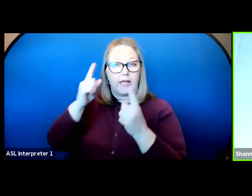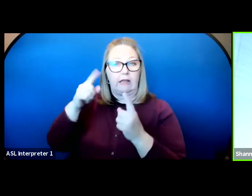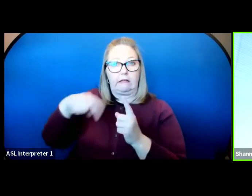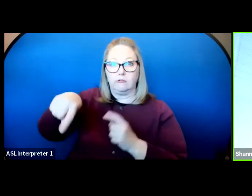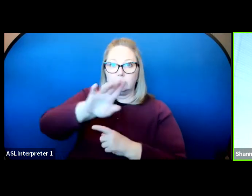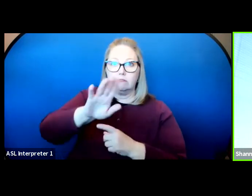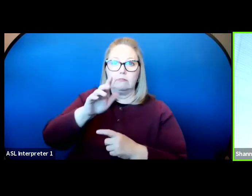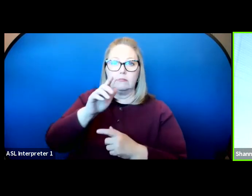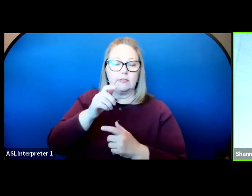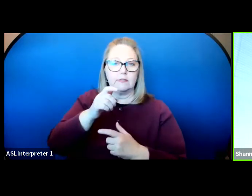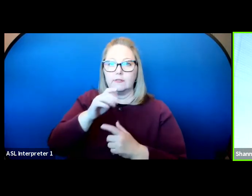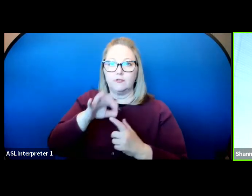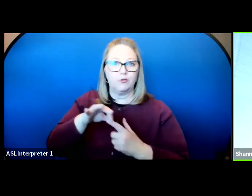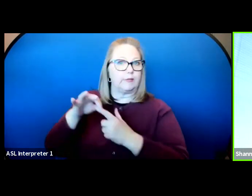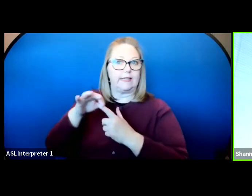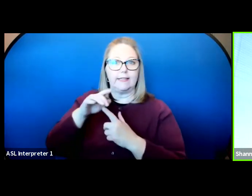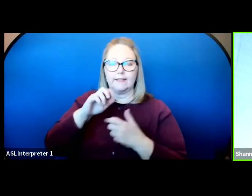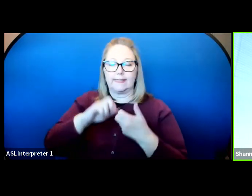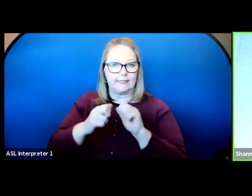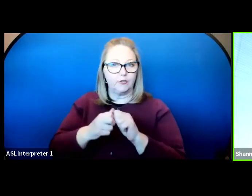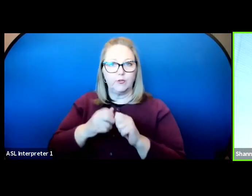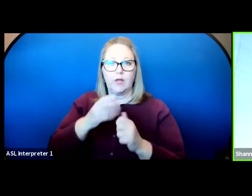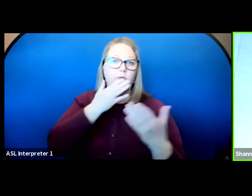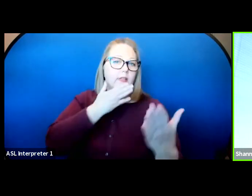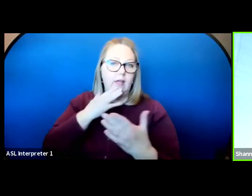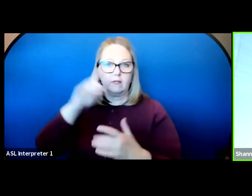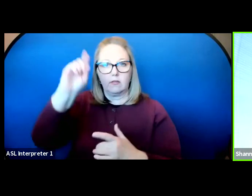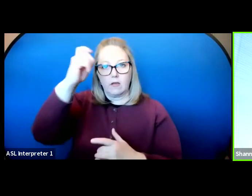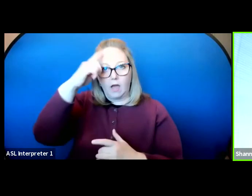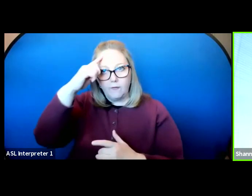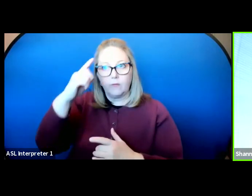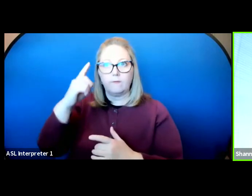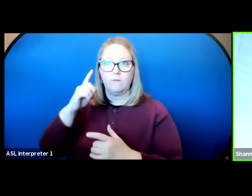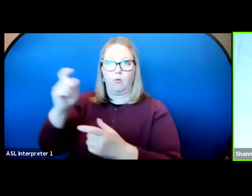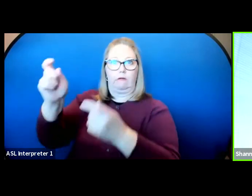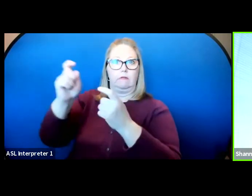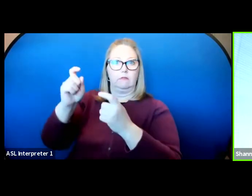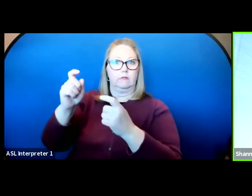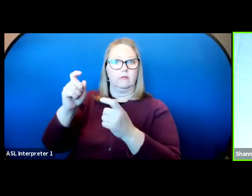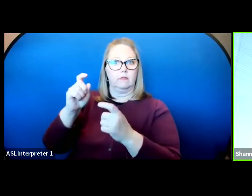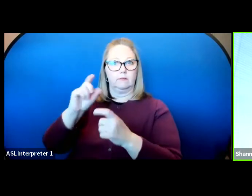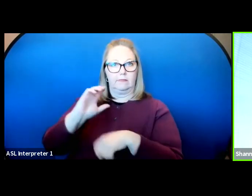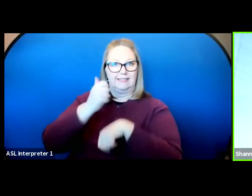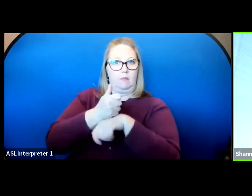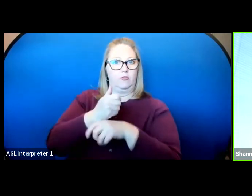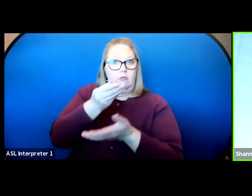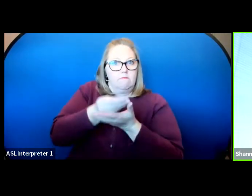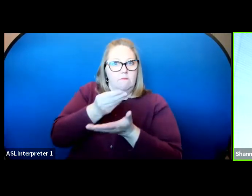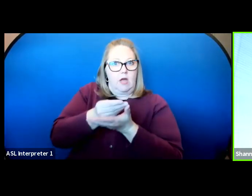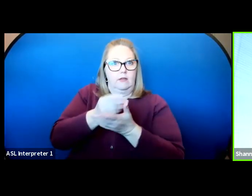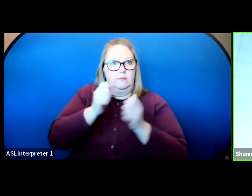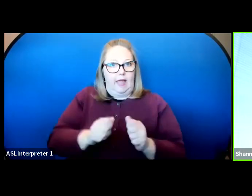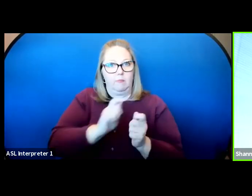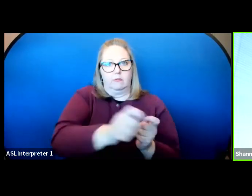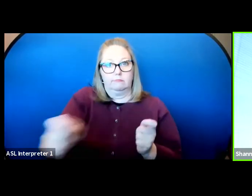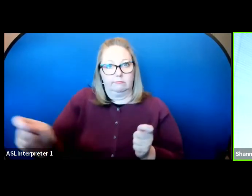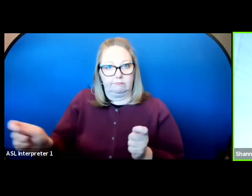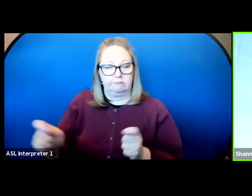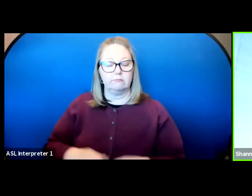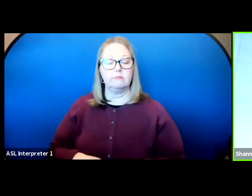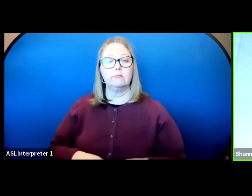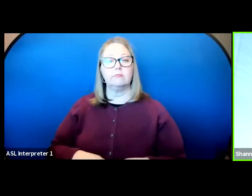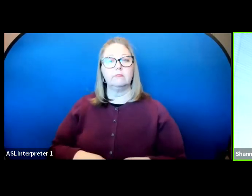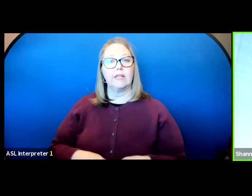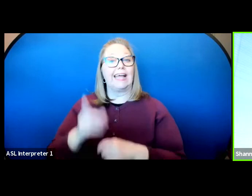and his staff for dedicating the resources and developing solutions on these issues. In October of